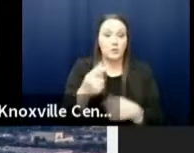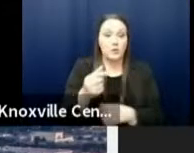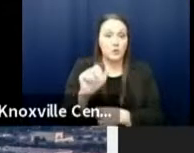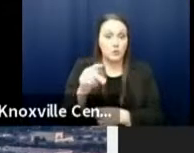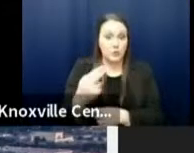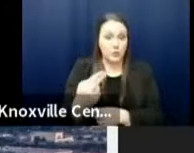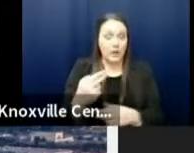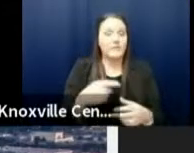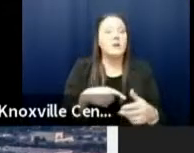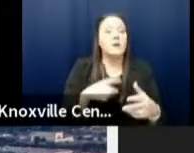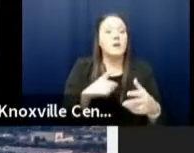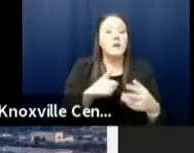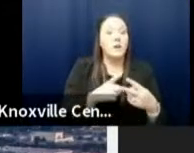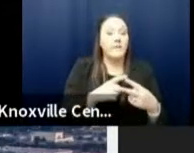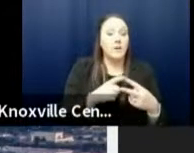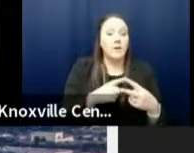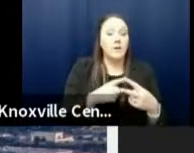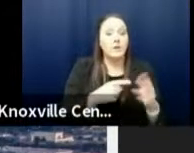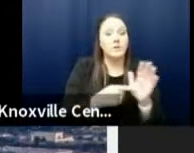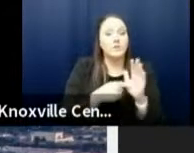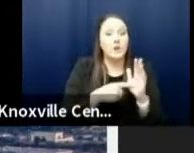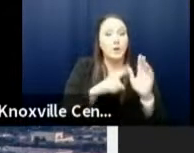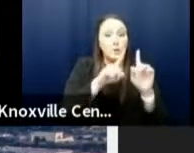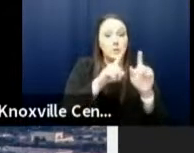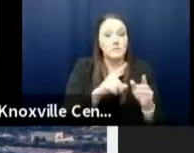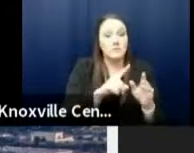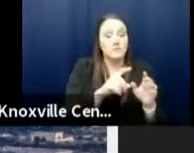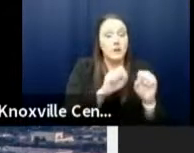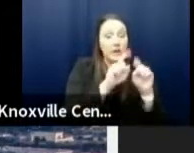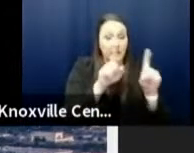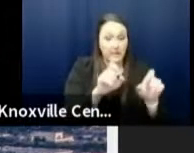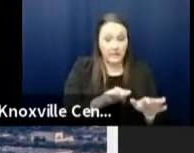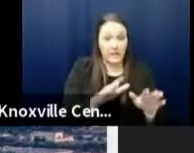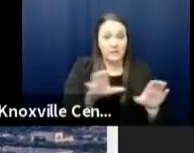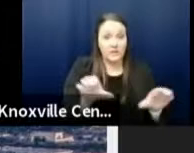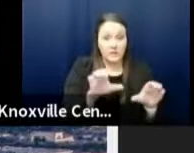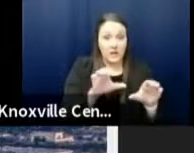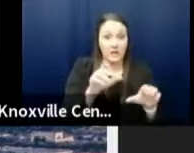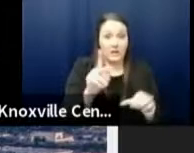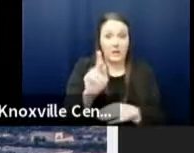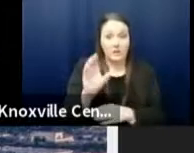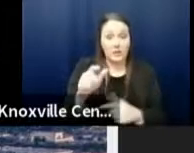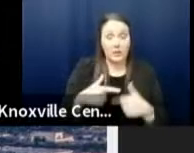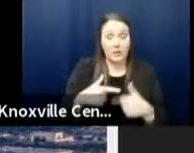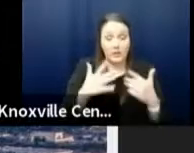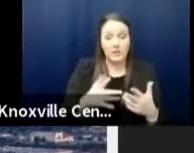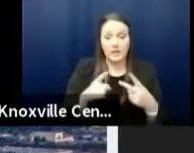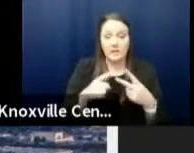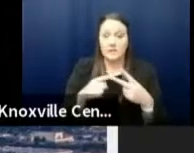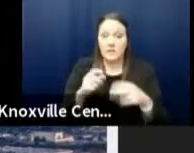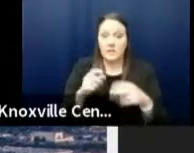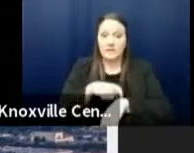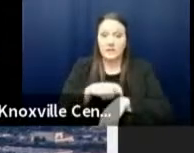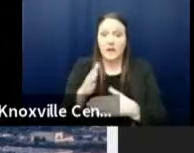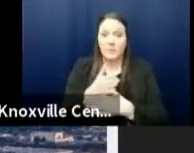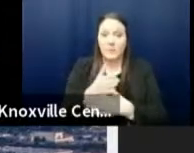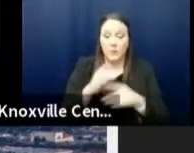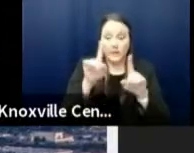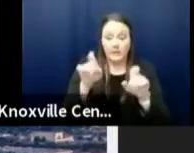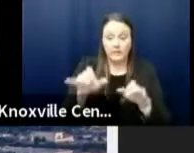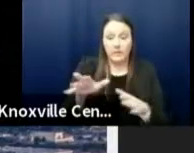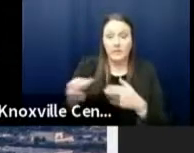one that shows a sample of the tests conducted for Knox County residents and another for average time between specimen collection and lab report